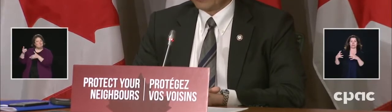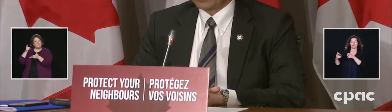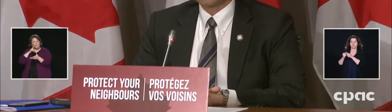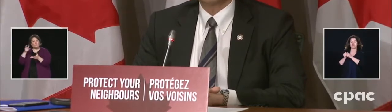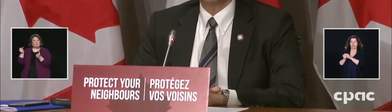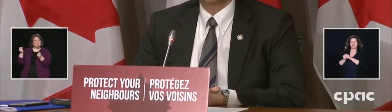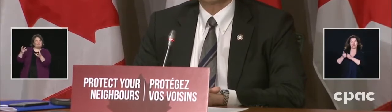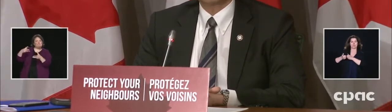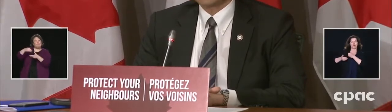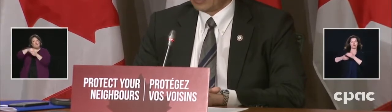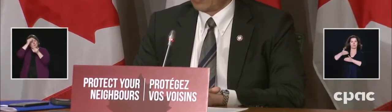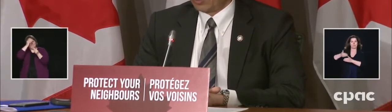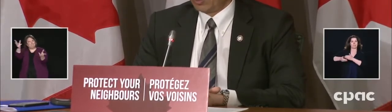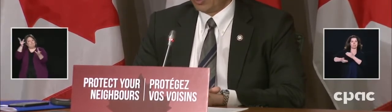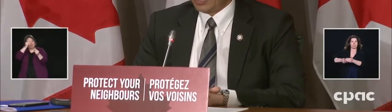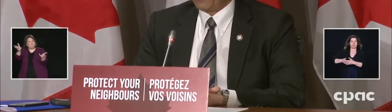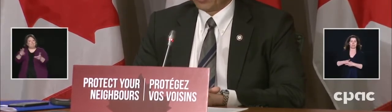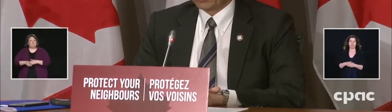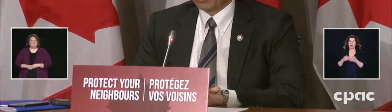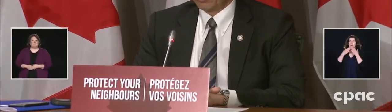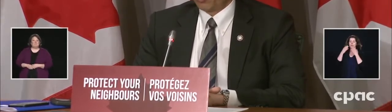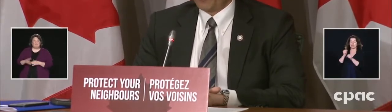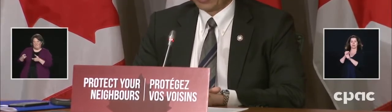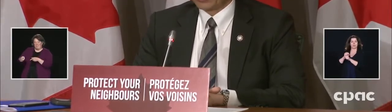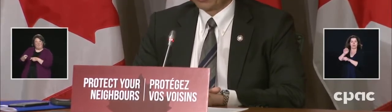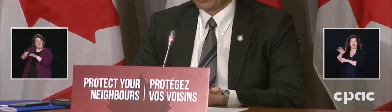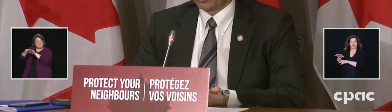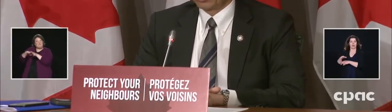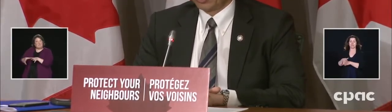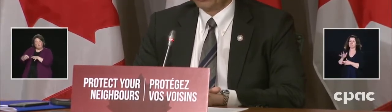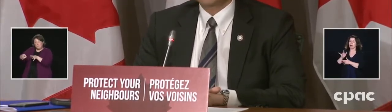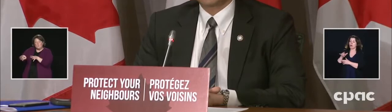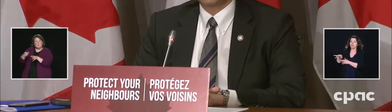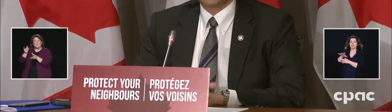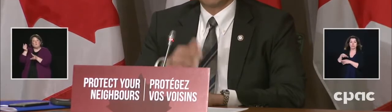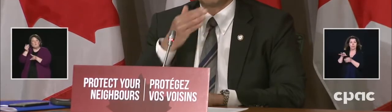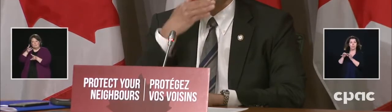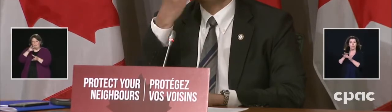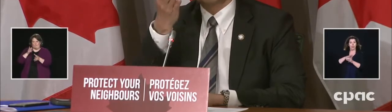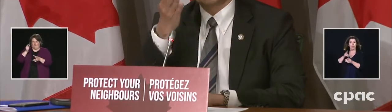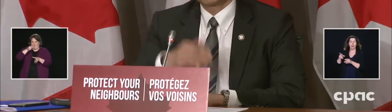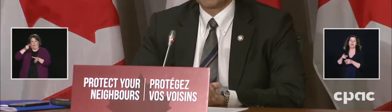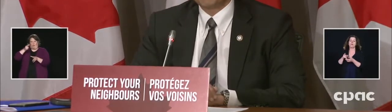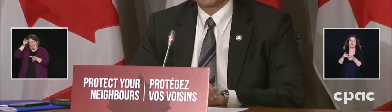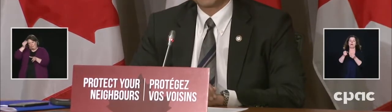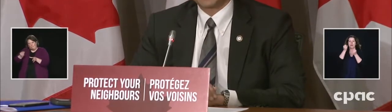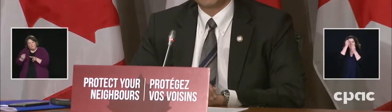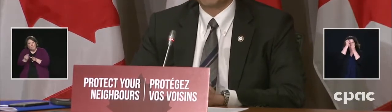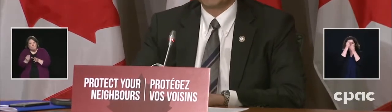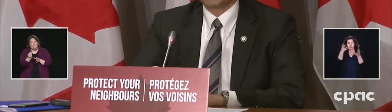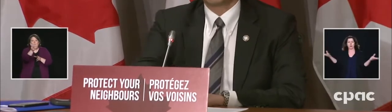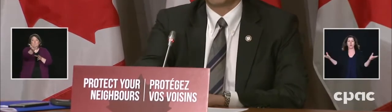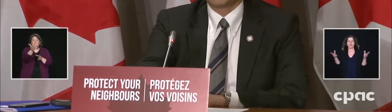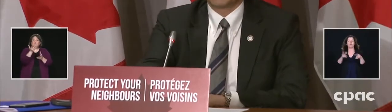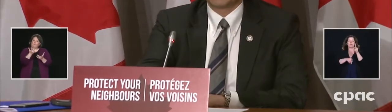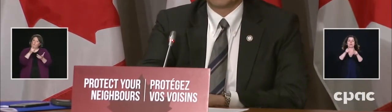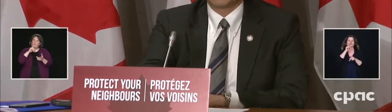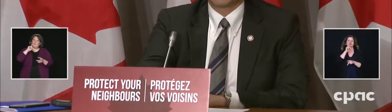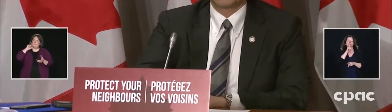pouvons transmettre des renseignements importants aux personnes sourdes du Canada. Merci.